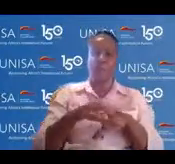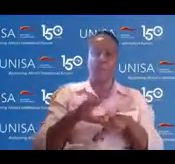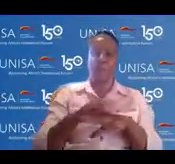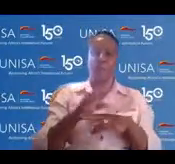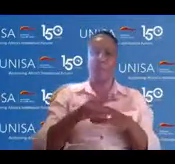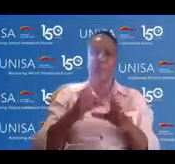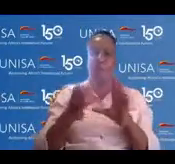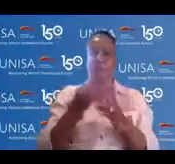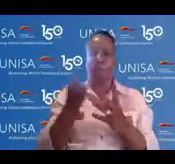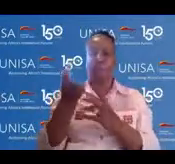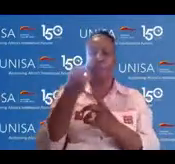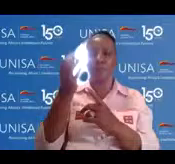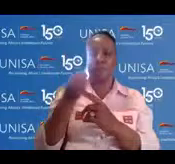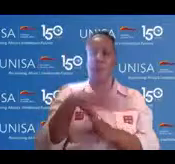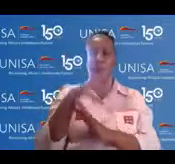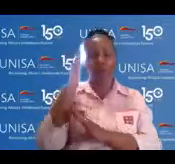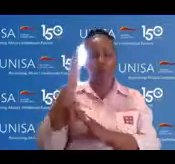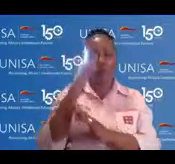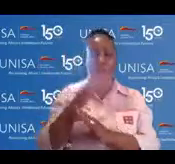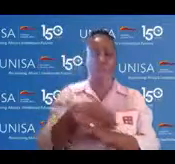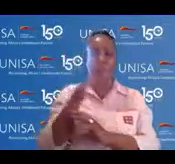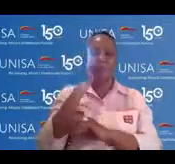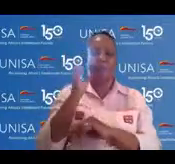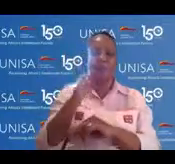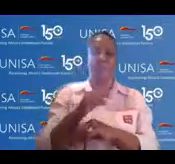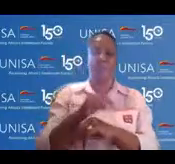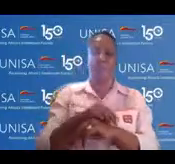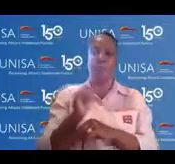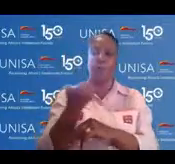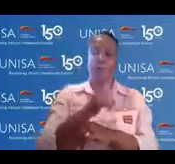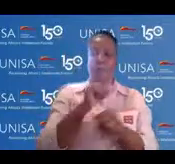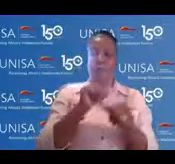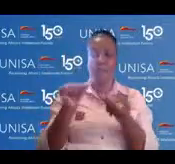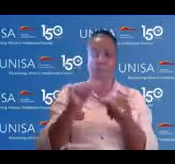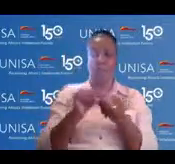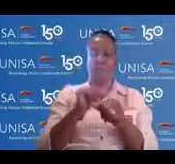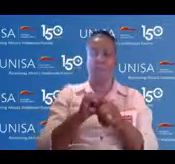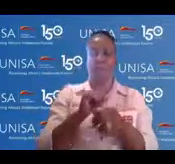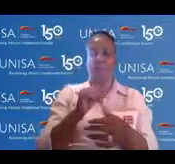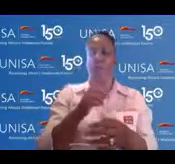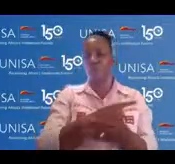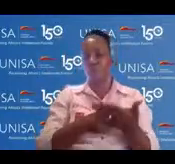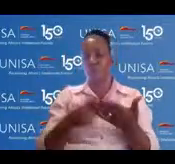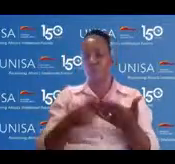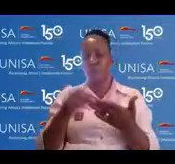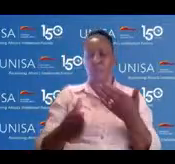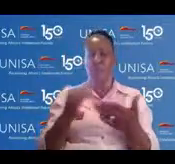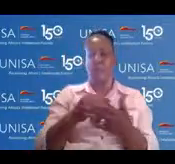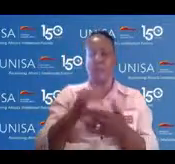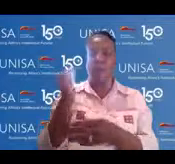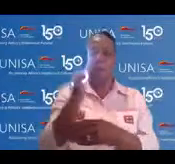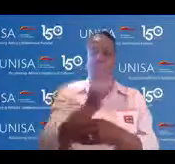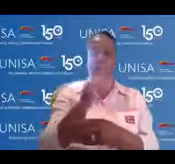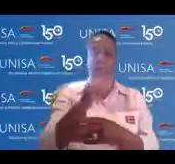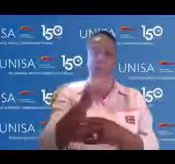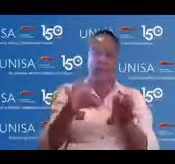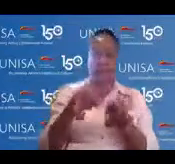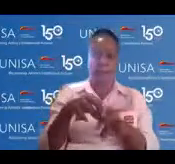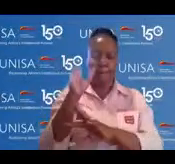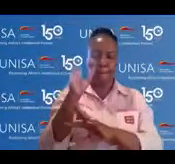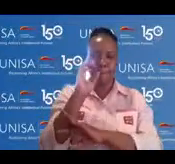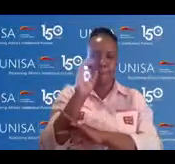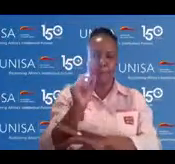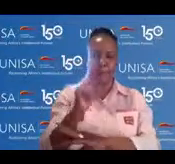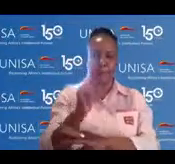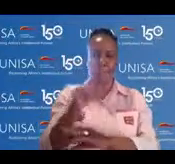need. So from our side, we wish you all the best for the rest of the weekend and the upcoming examinations. Please remember, you can catch us next week if you do